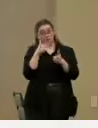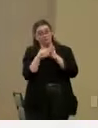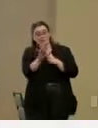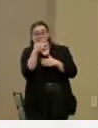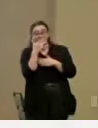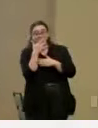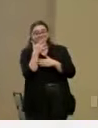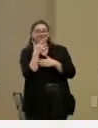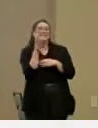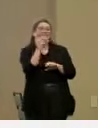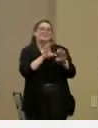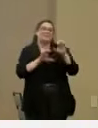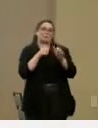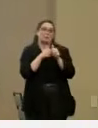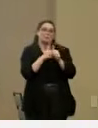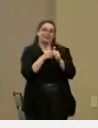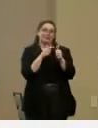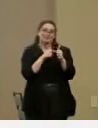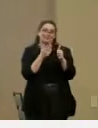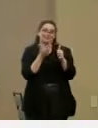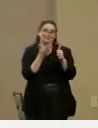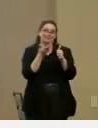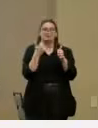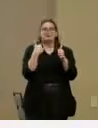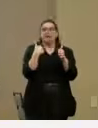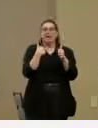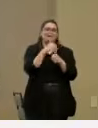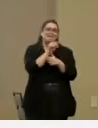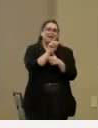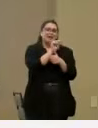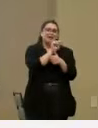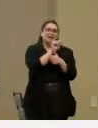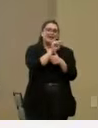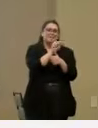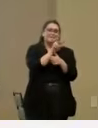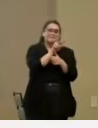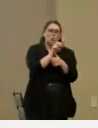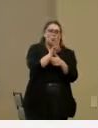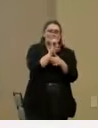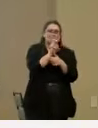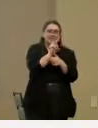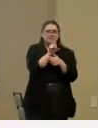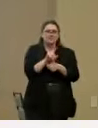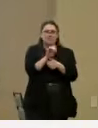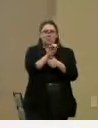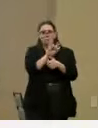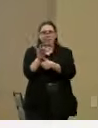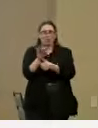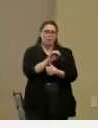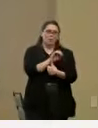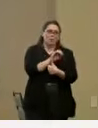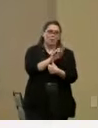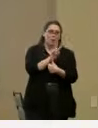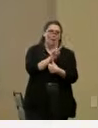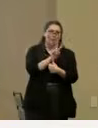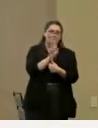are chemical-based sunscreen. They have avobenzone, benzene, some sort of benzo in the label on the